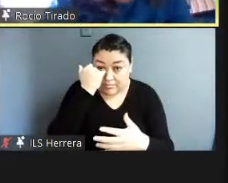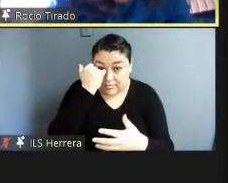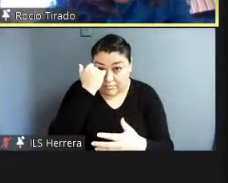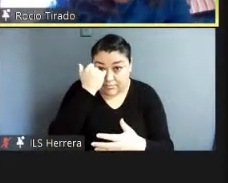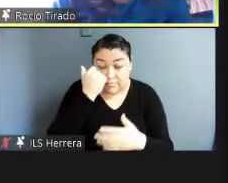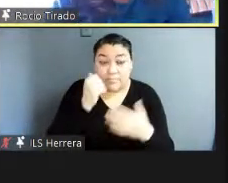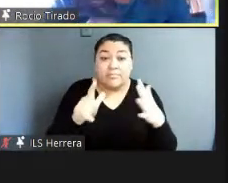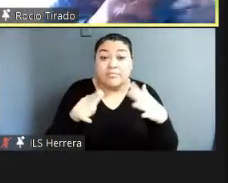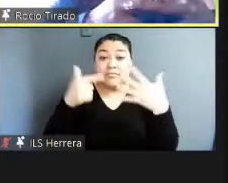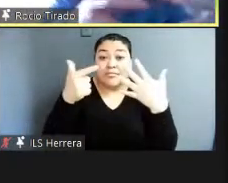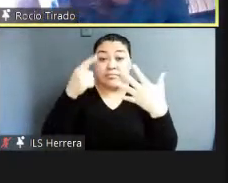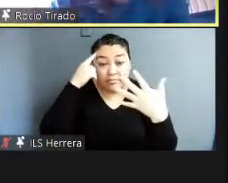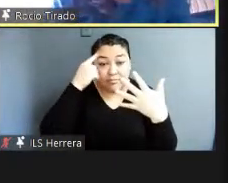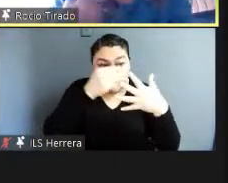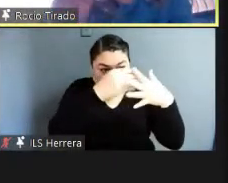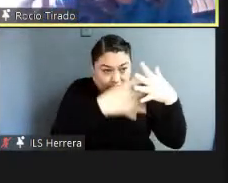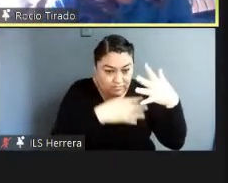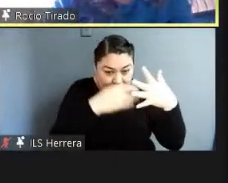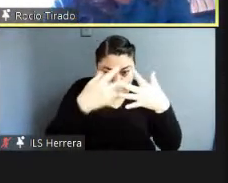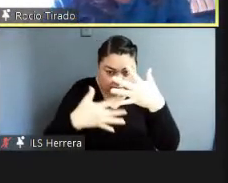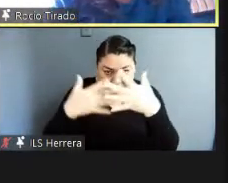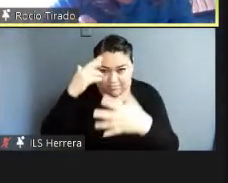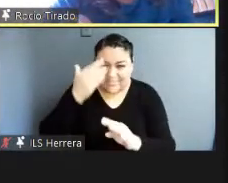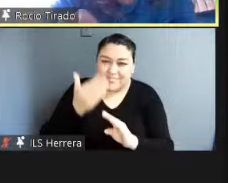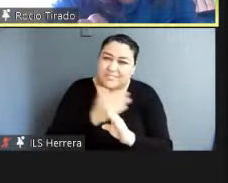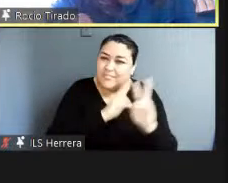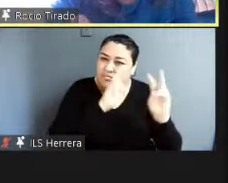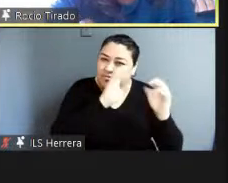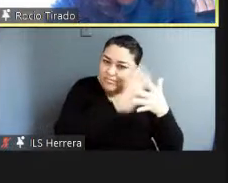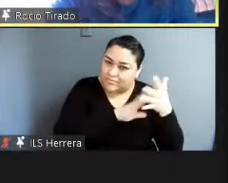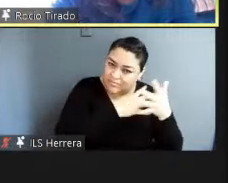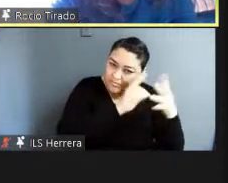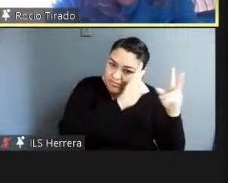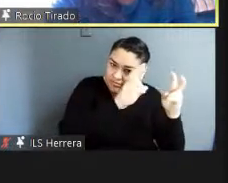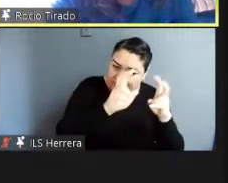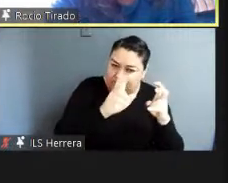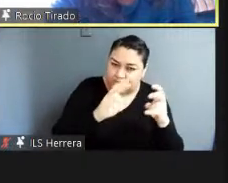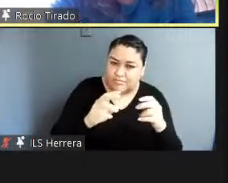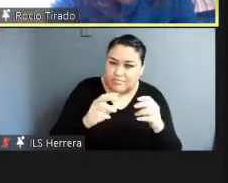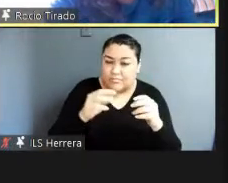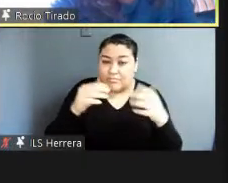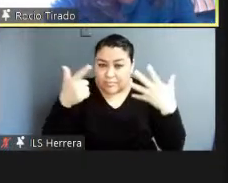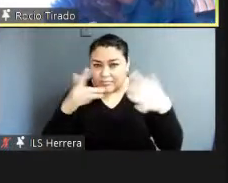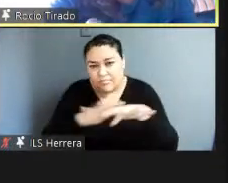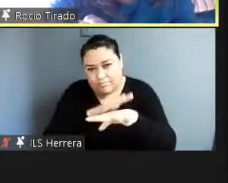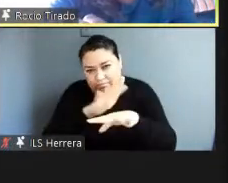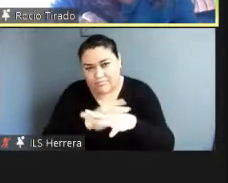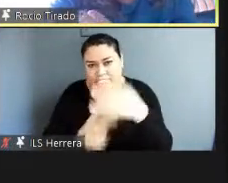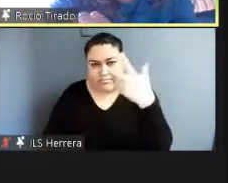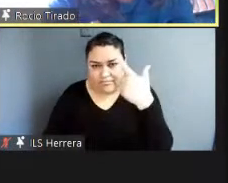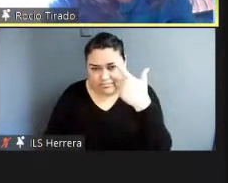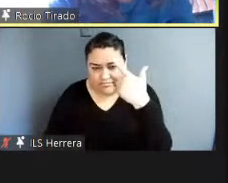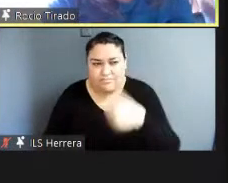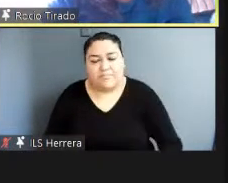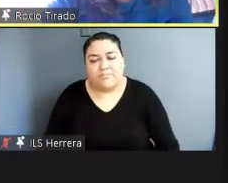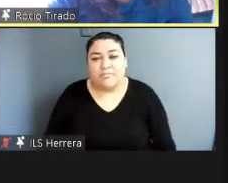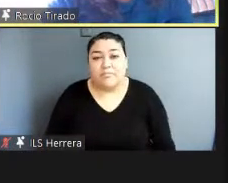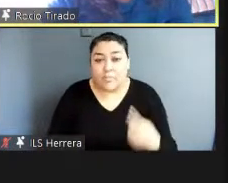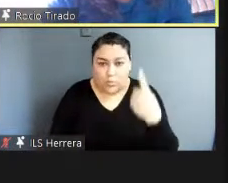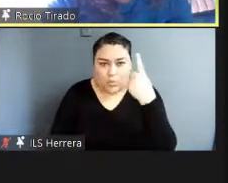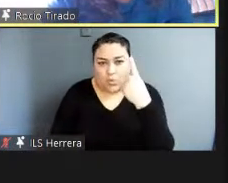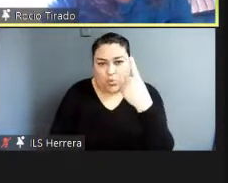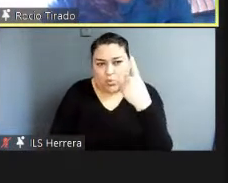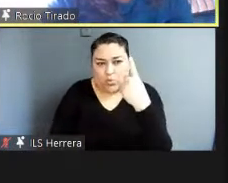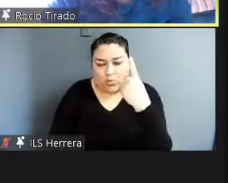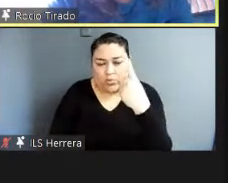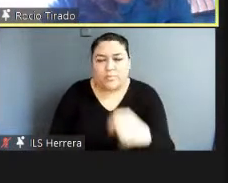basic points that have to do with the curriculum update. These are the ones that we have approached as time has gone by.